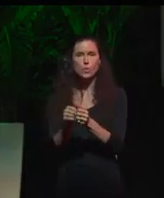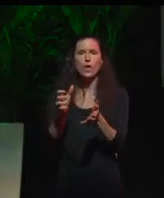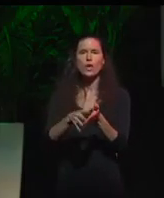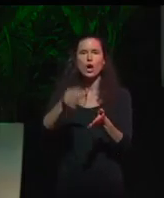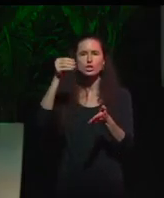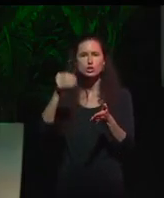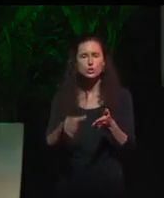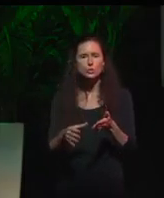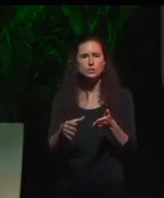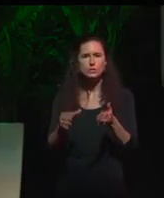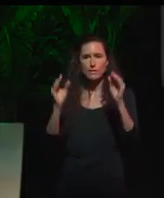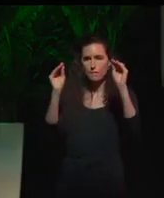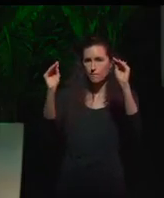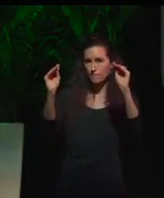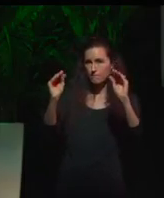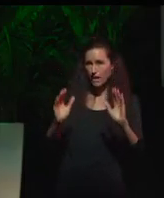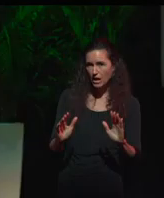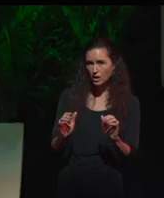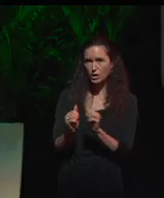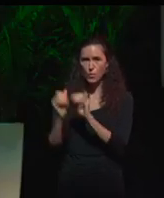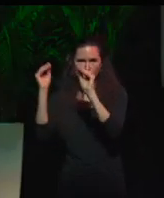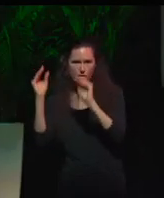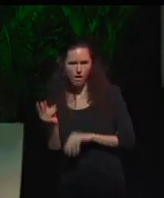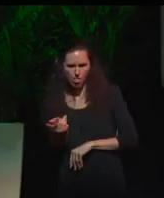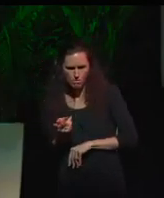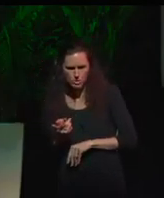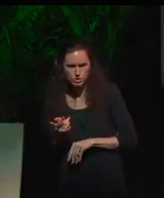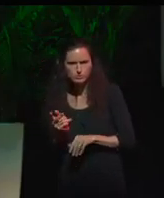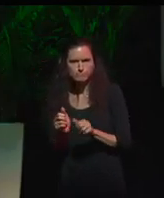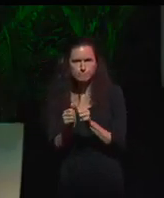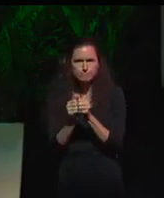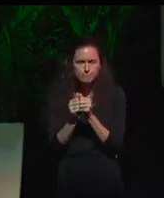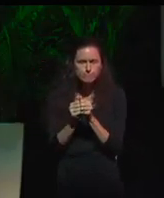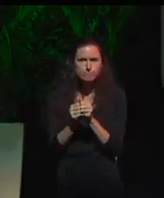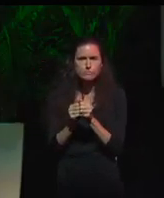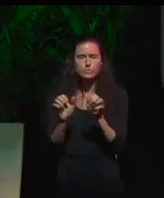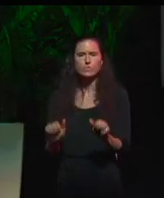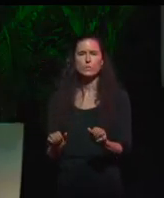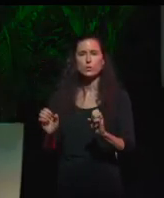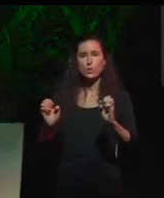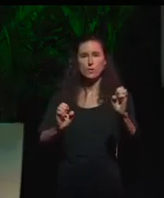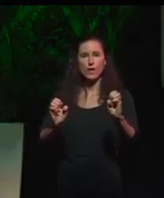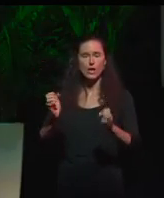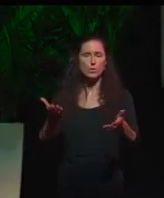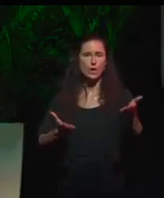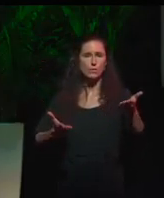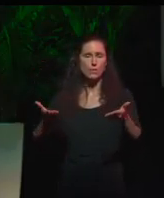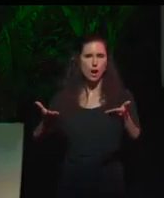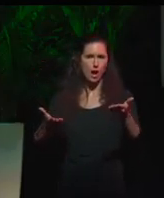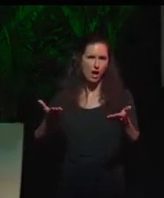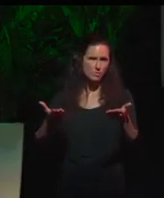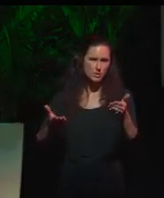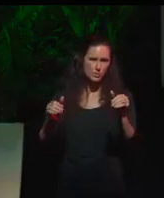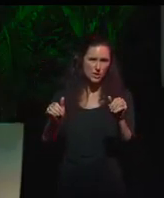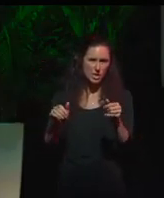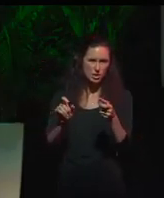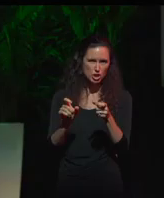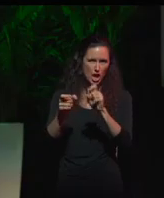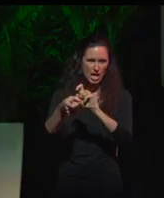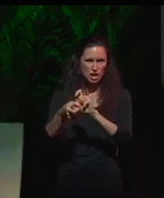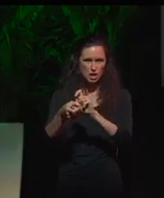students, faculty to faculty, in order to evaluate and perhaps reshape our general education